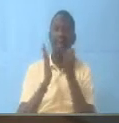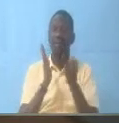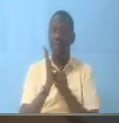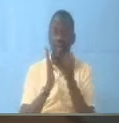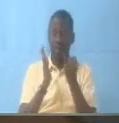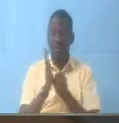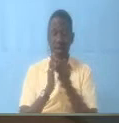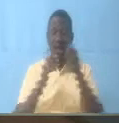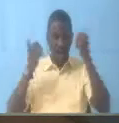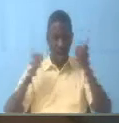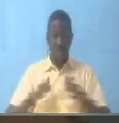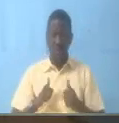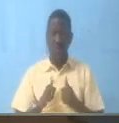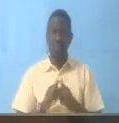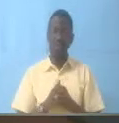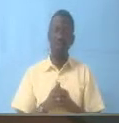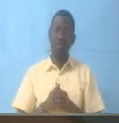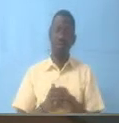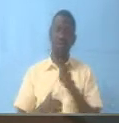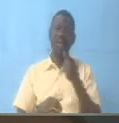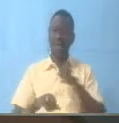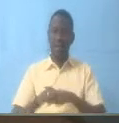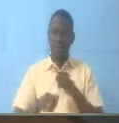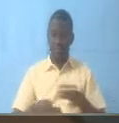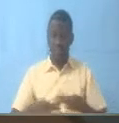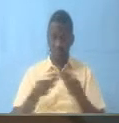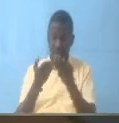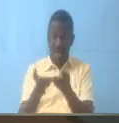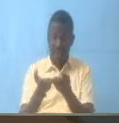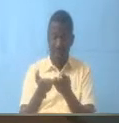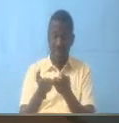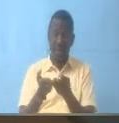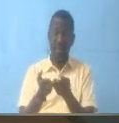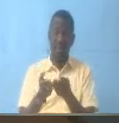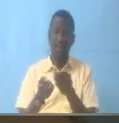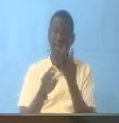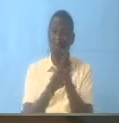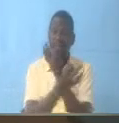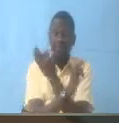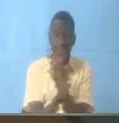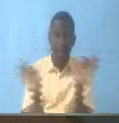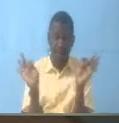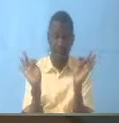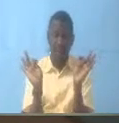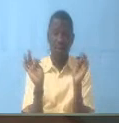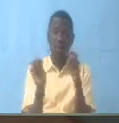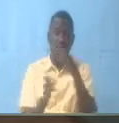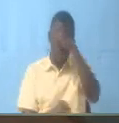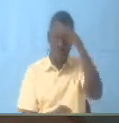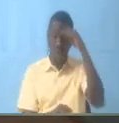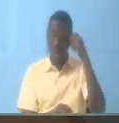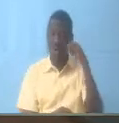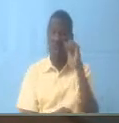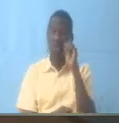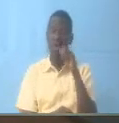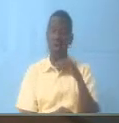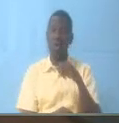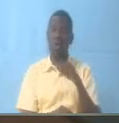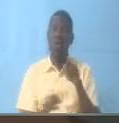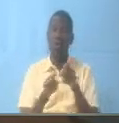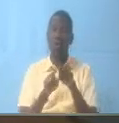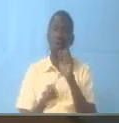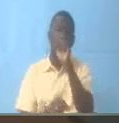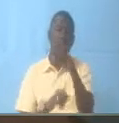xew-xew boobu amoon. were you given the freedom to exercise your powers as